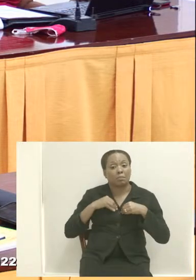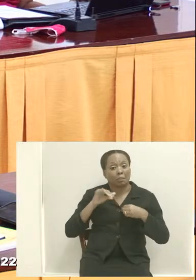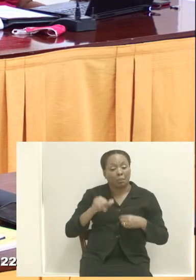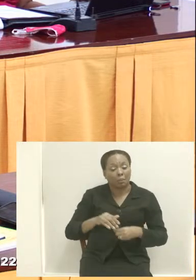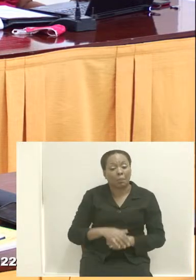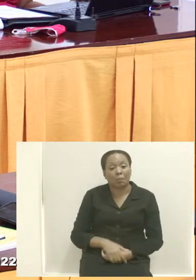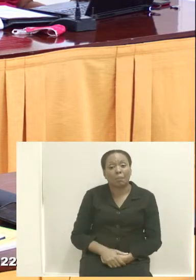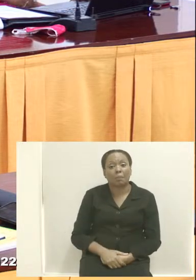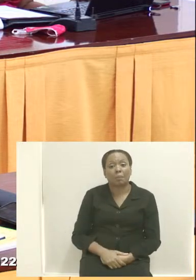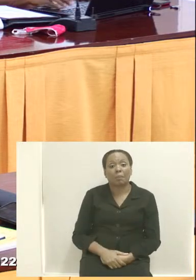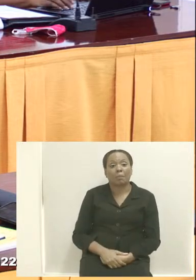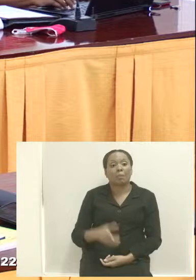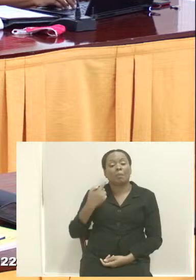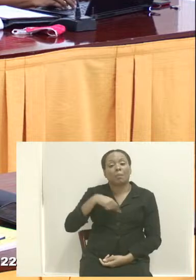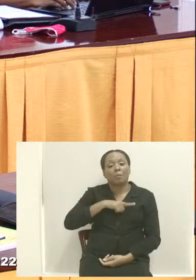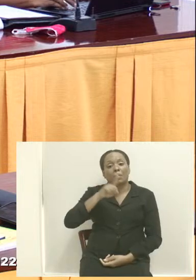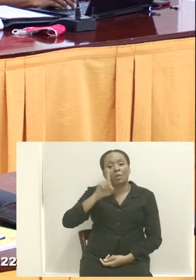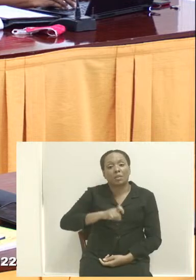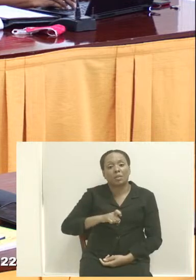of the